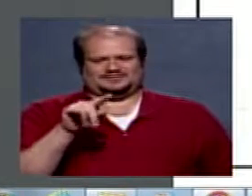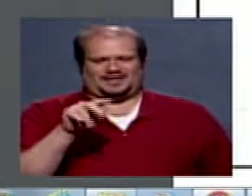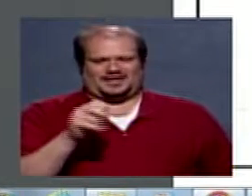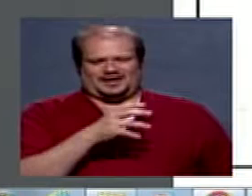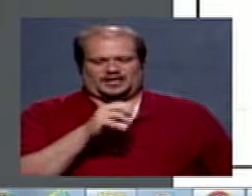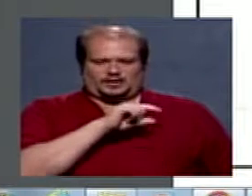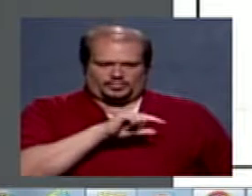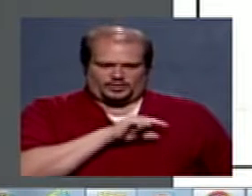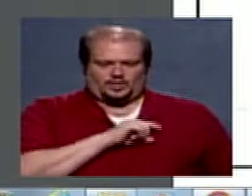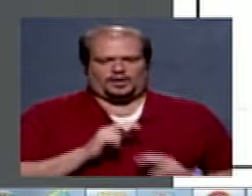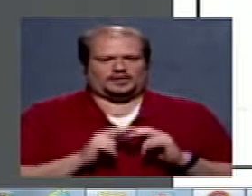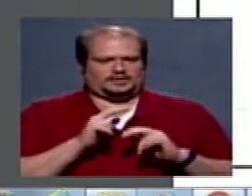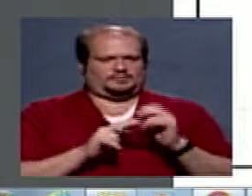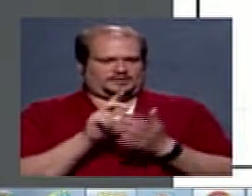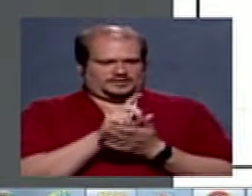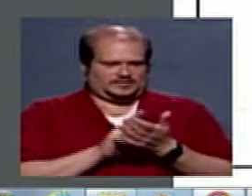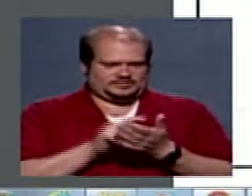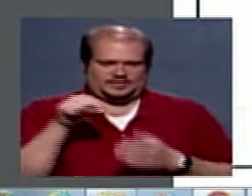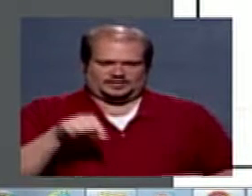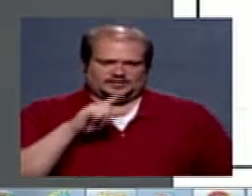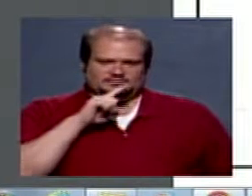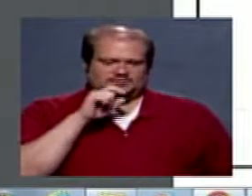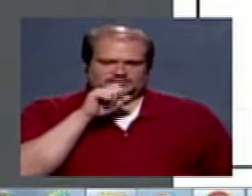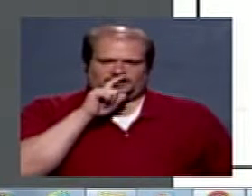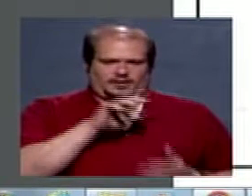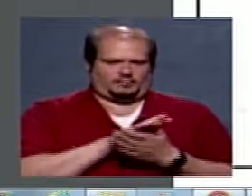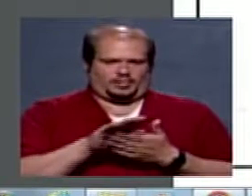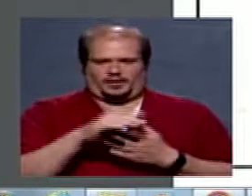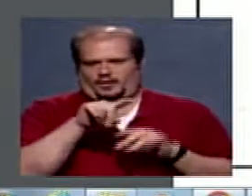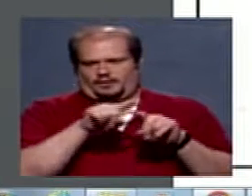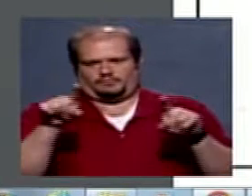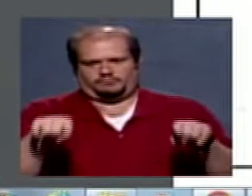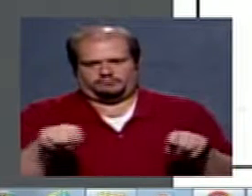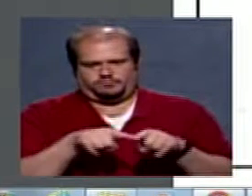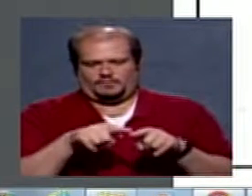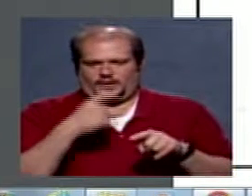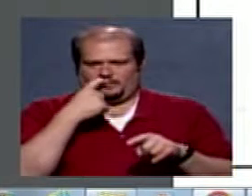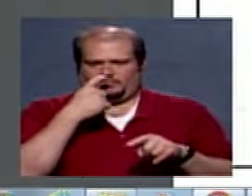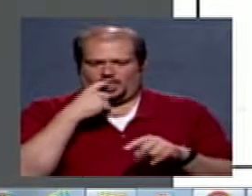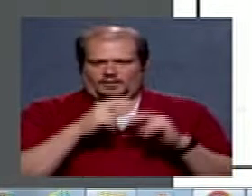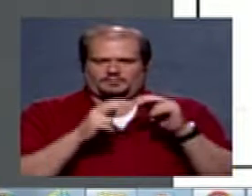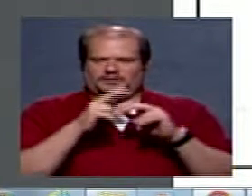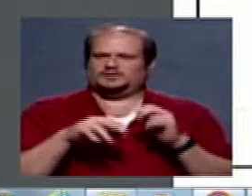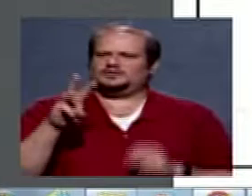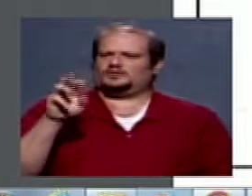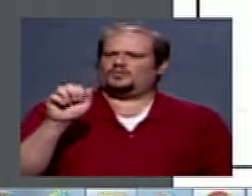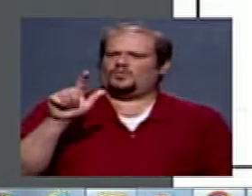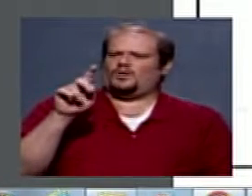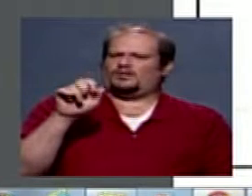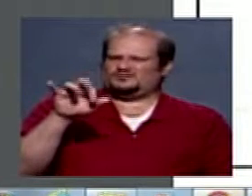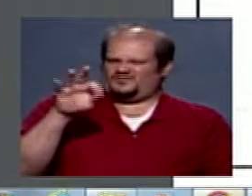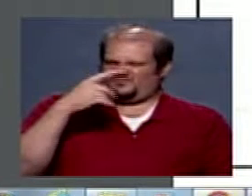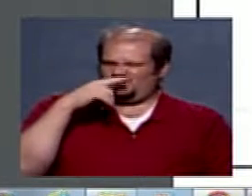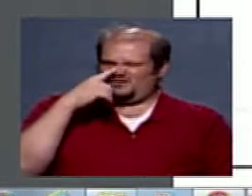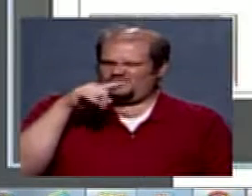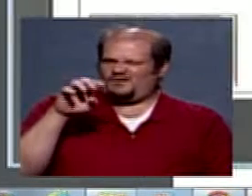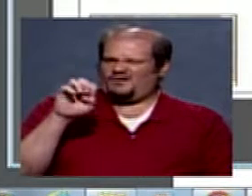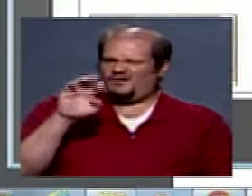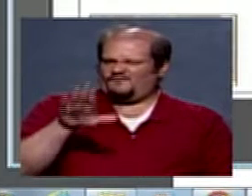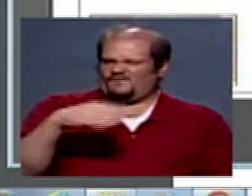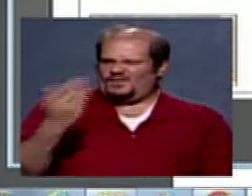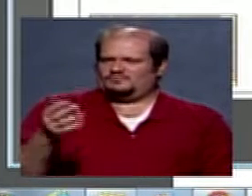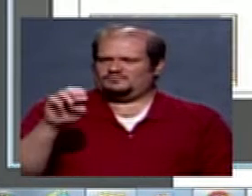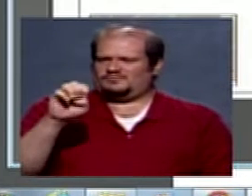the quality building design, this is not a plain block building. Walter, would you flip over to the elevations quick,